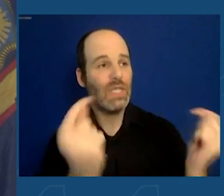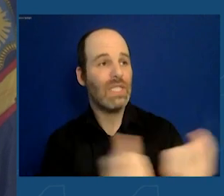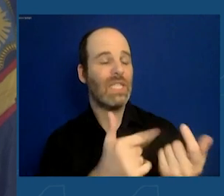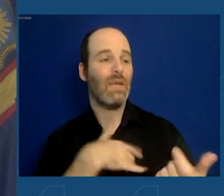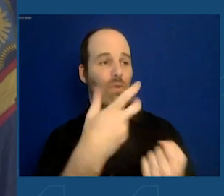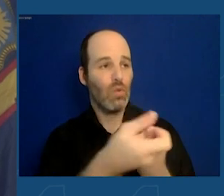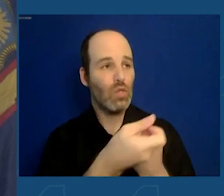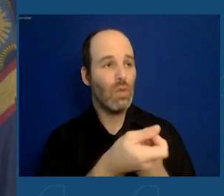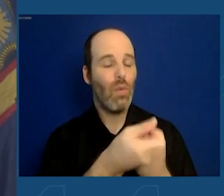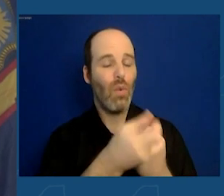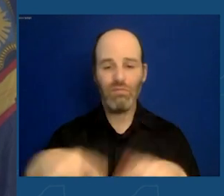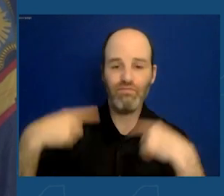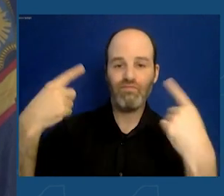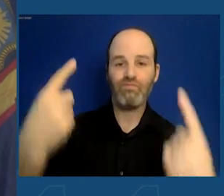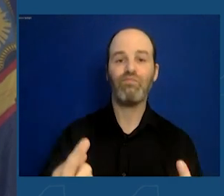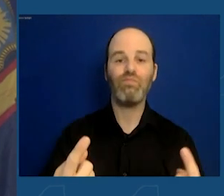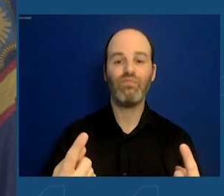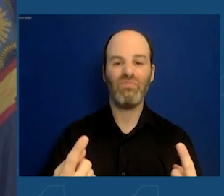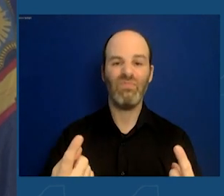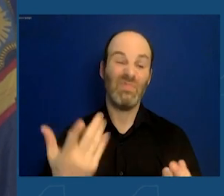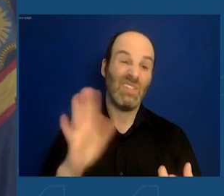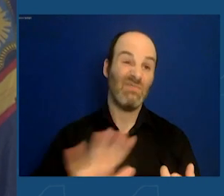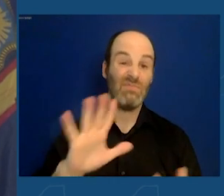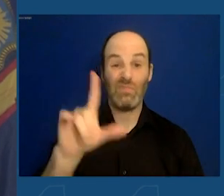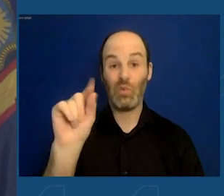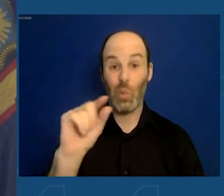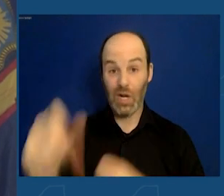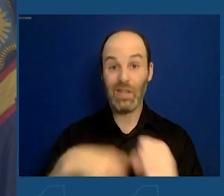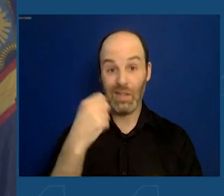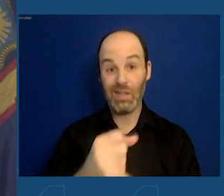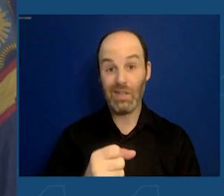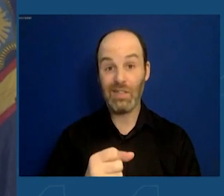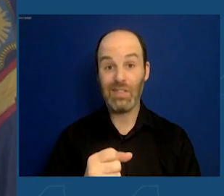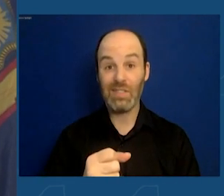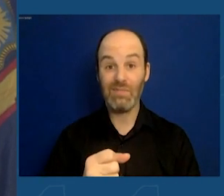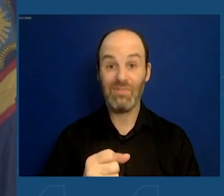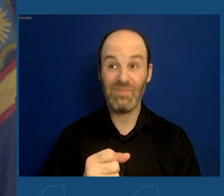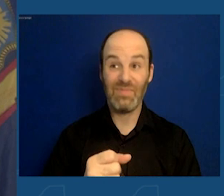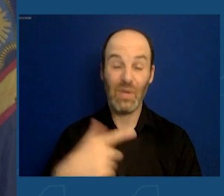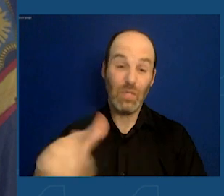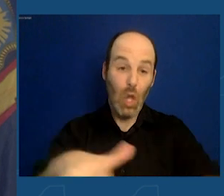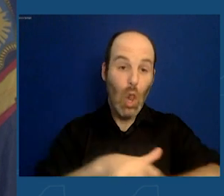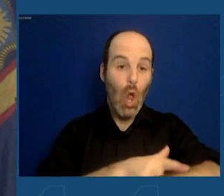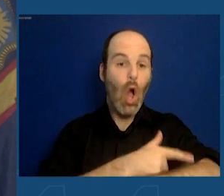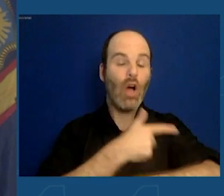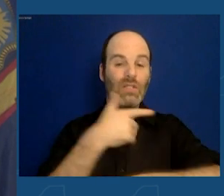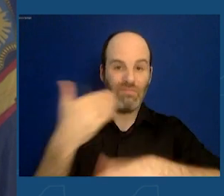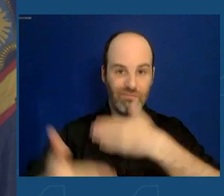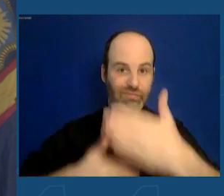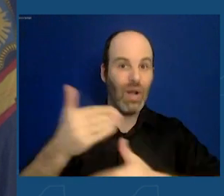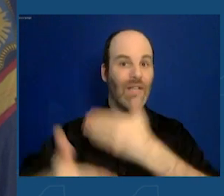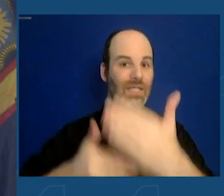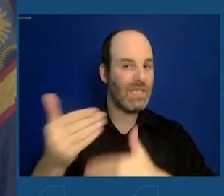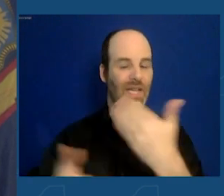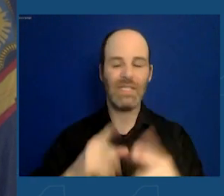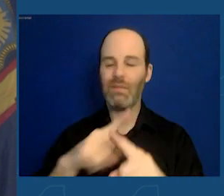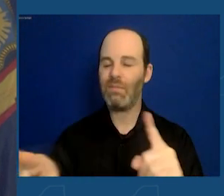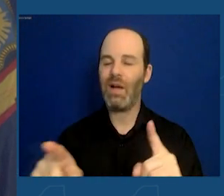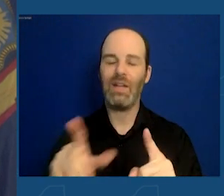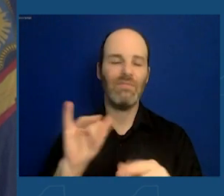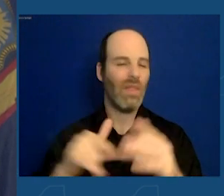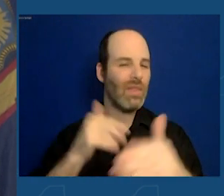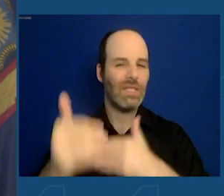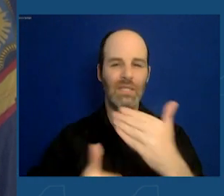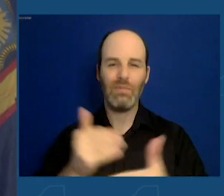us over, I would say, the past 20 years. So it has been a bit of a long journey, but it's been a journey that's